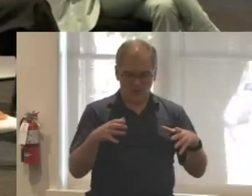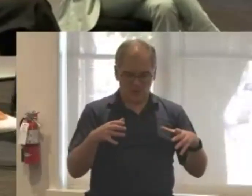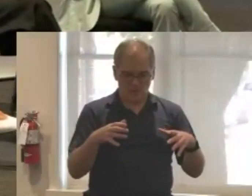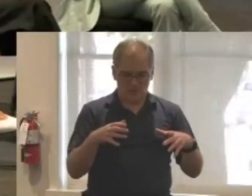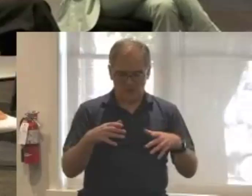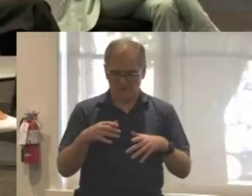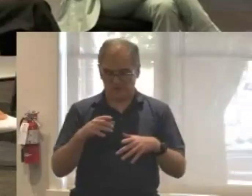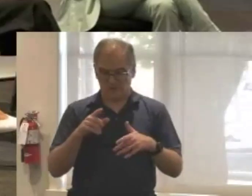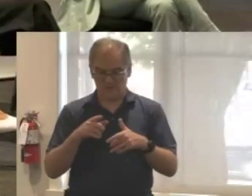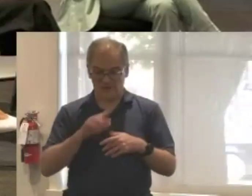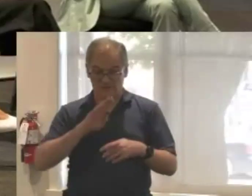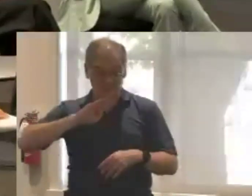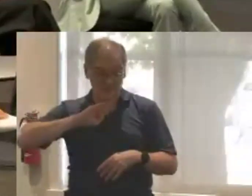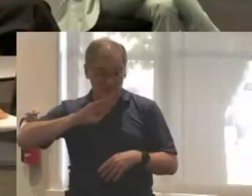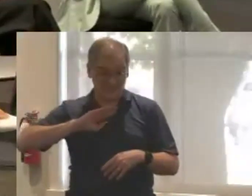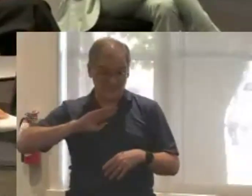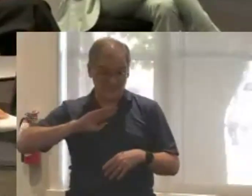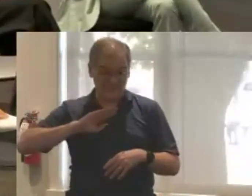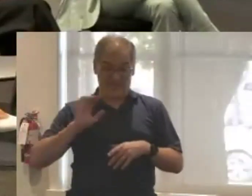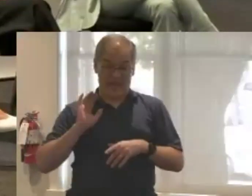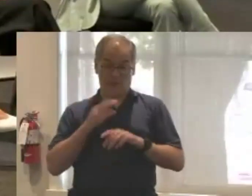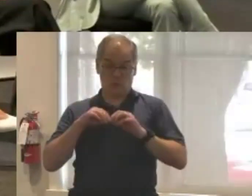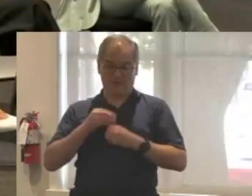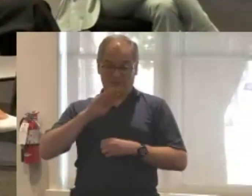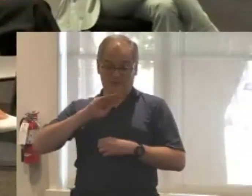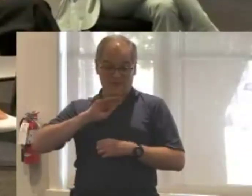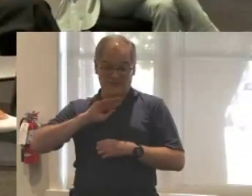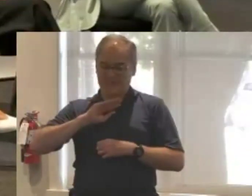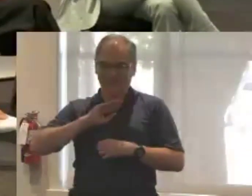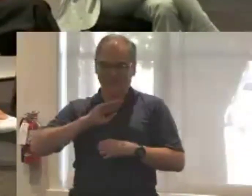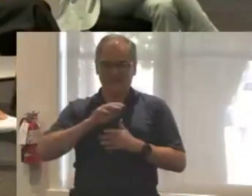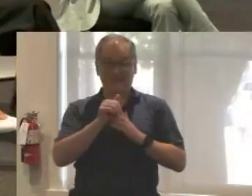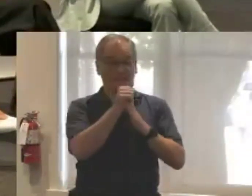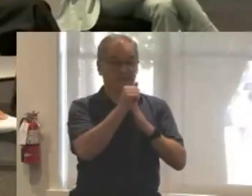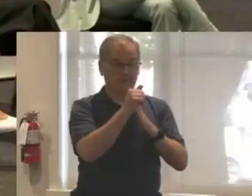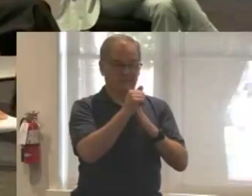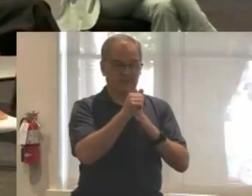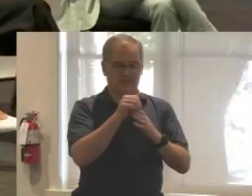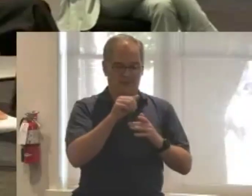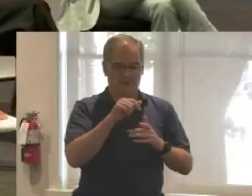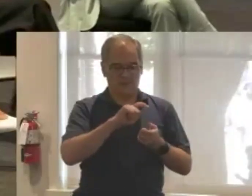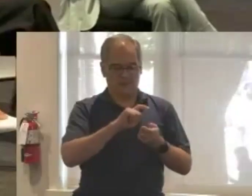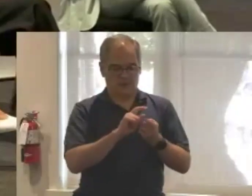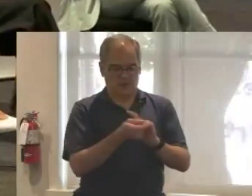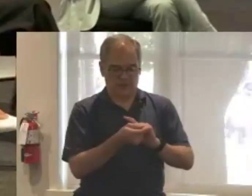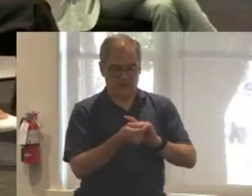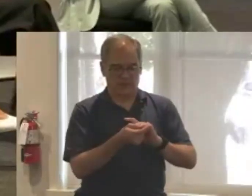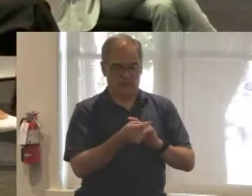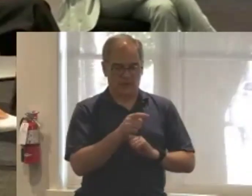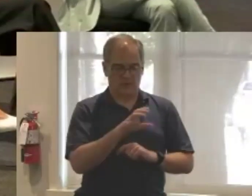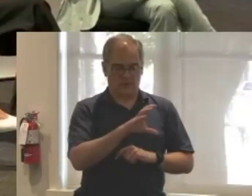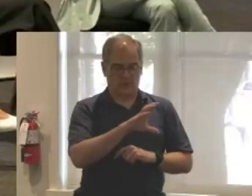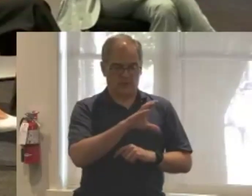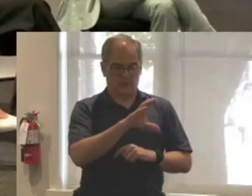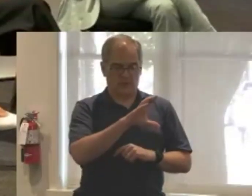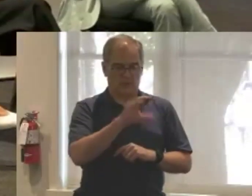Our leadership structure has sort of changed in this last year. We went from our co-founder stepping back, just being the founder